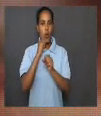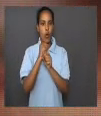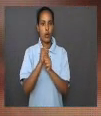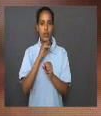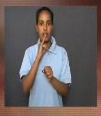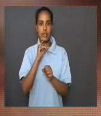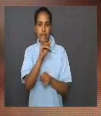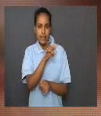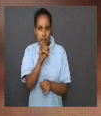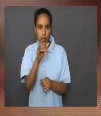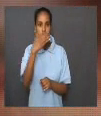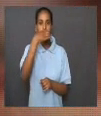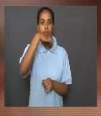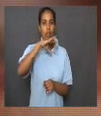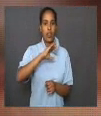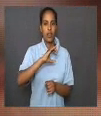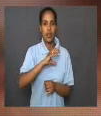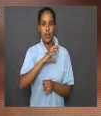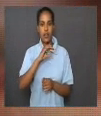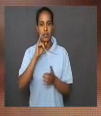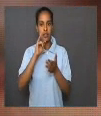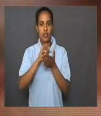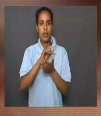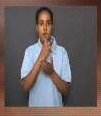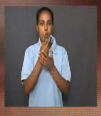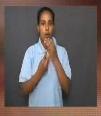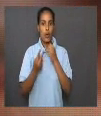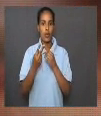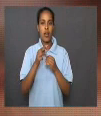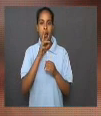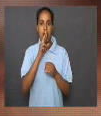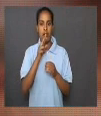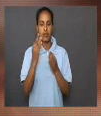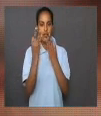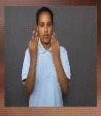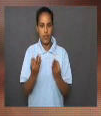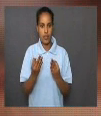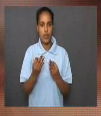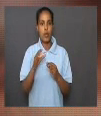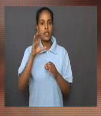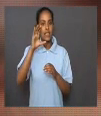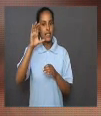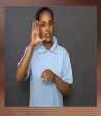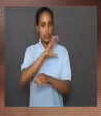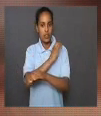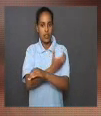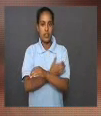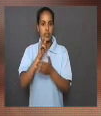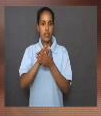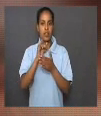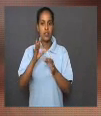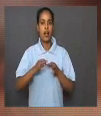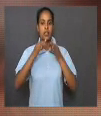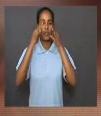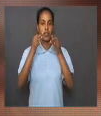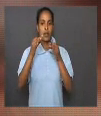Work is similar to heat in that they both are a form of energy that is